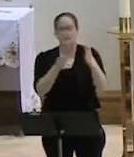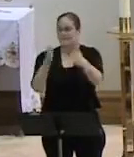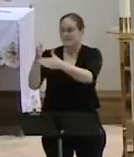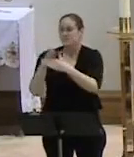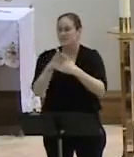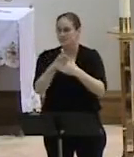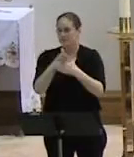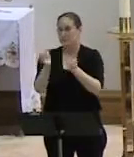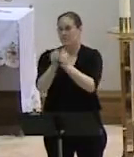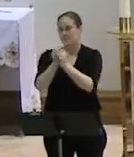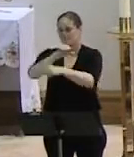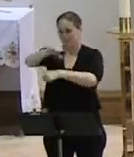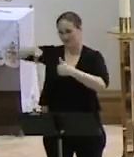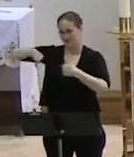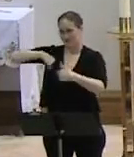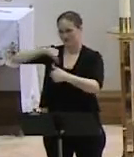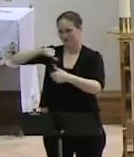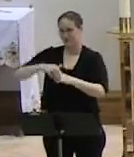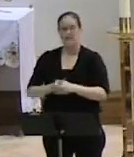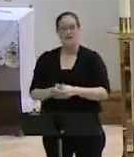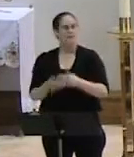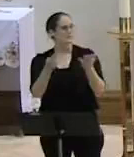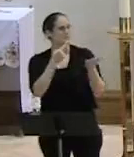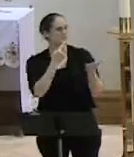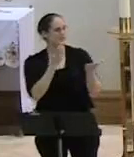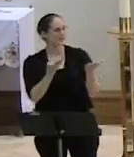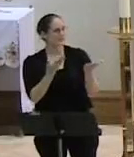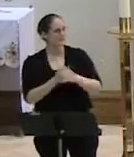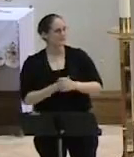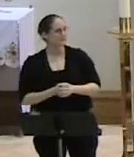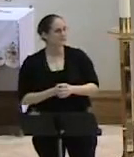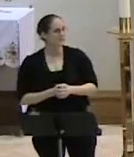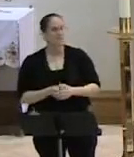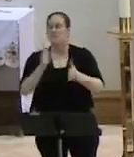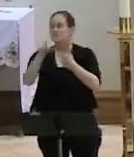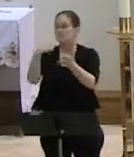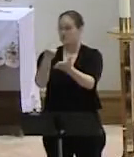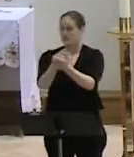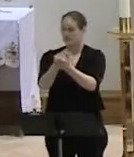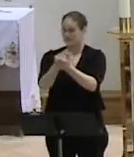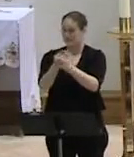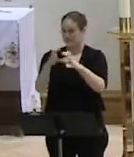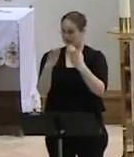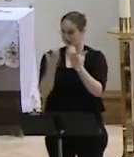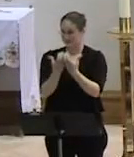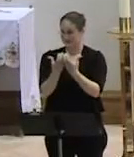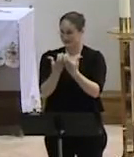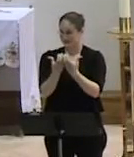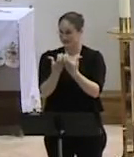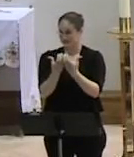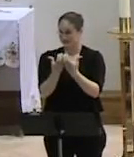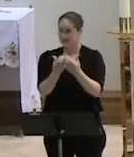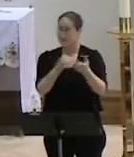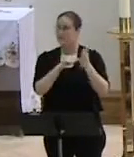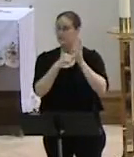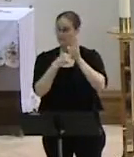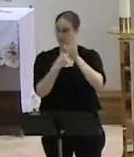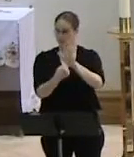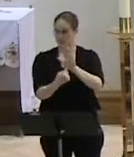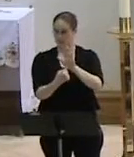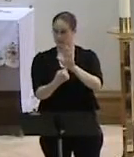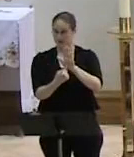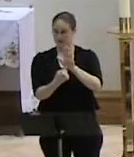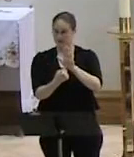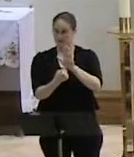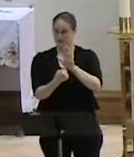shared with one another. I just want to say is that this graduating class has been exemplary,